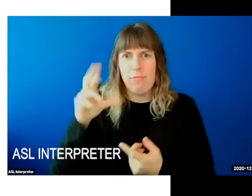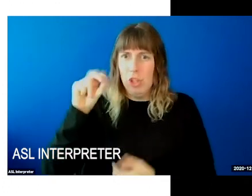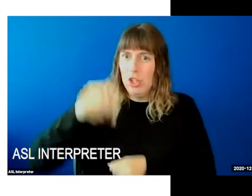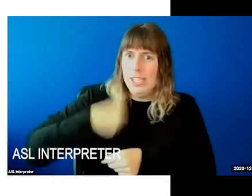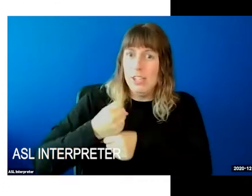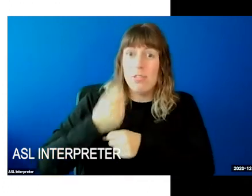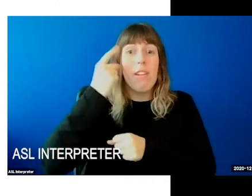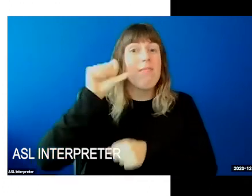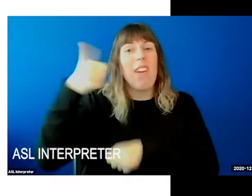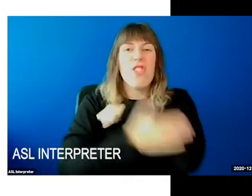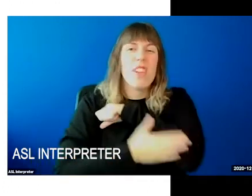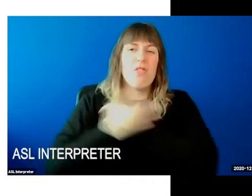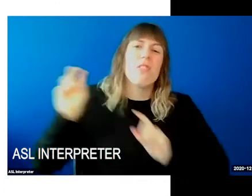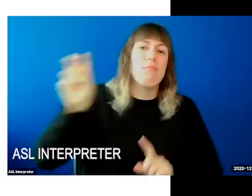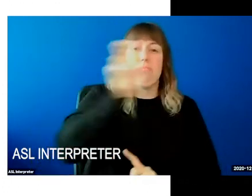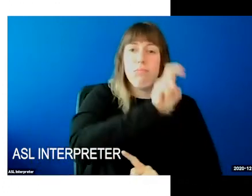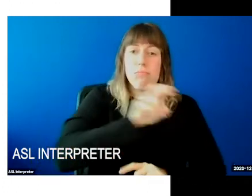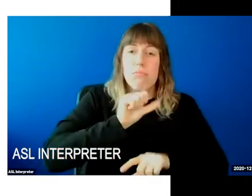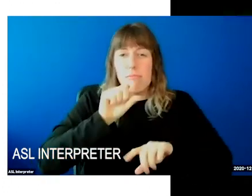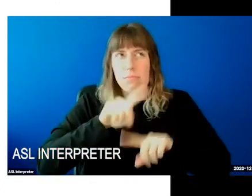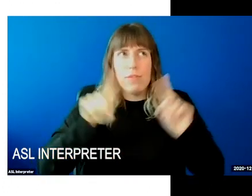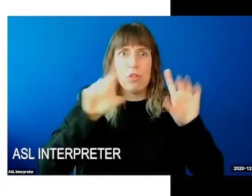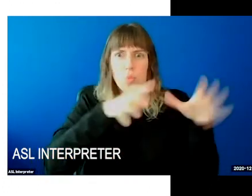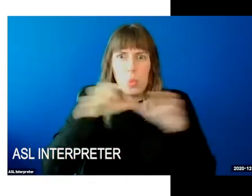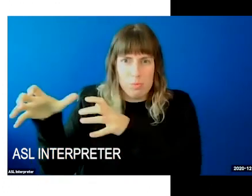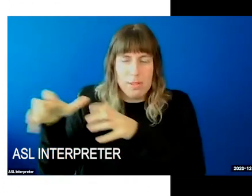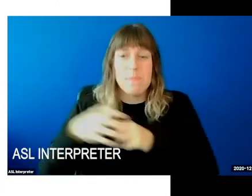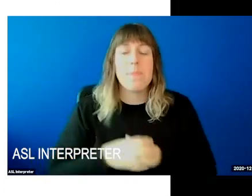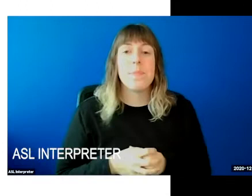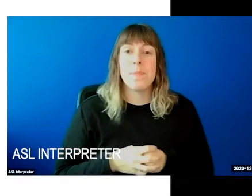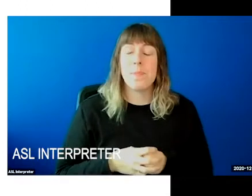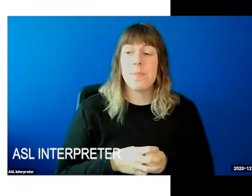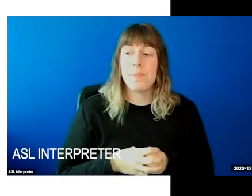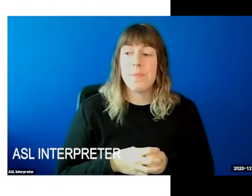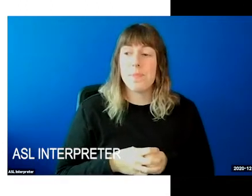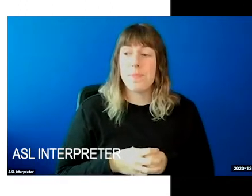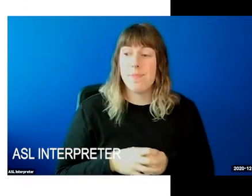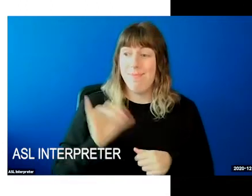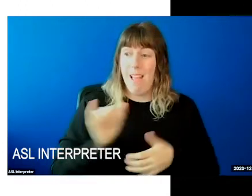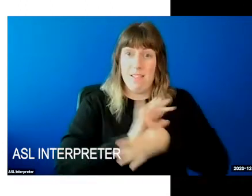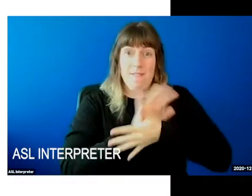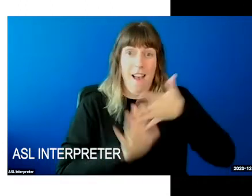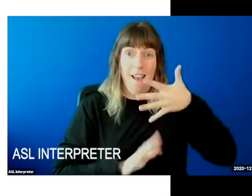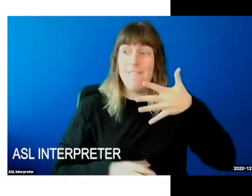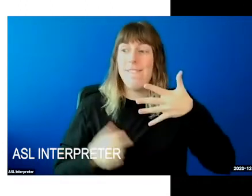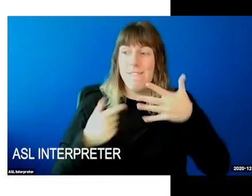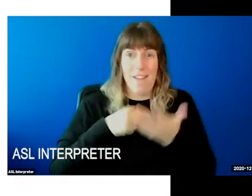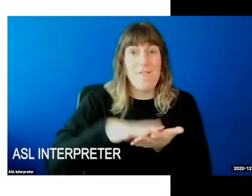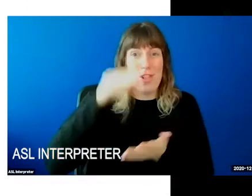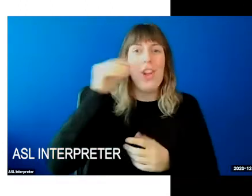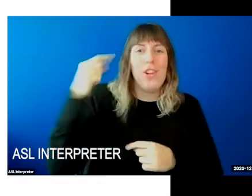world with different groups for the past 30 years. And here's the things I've